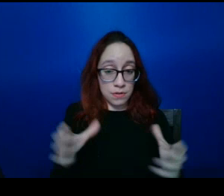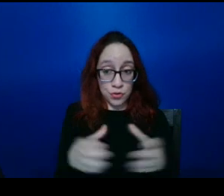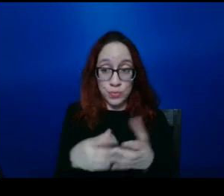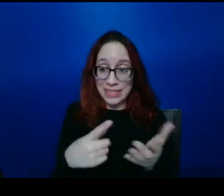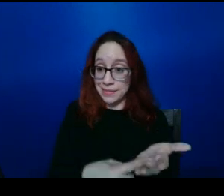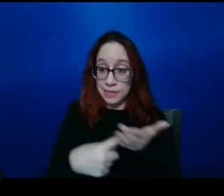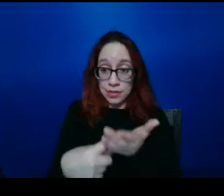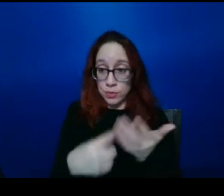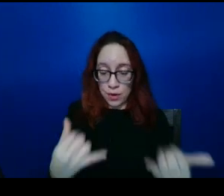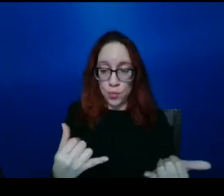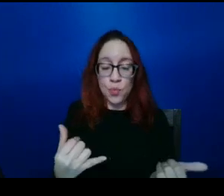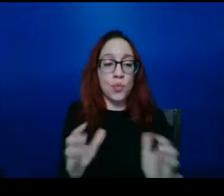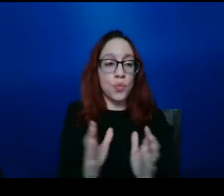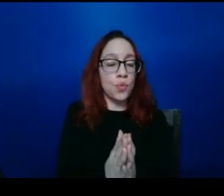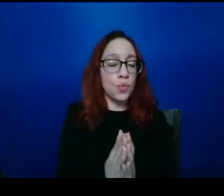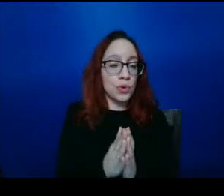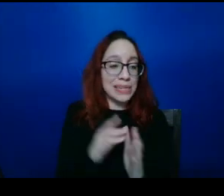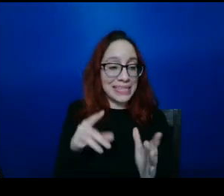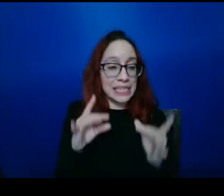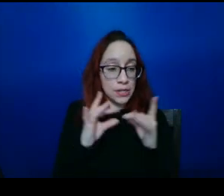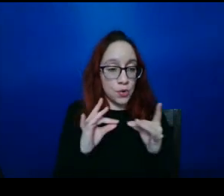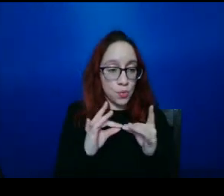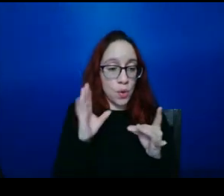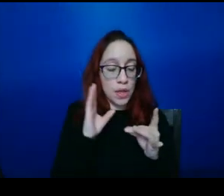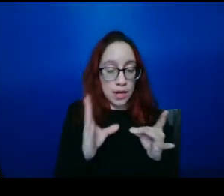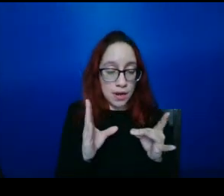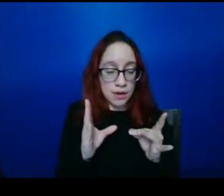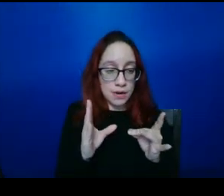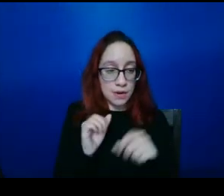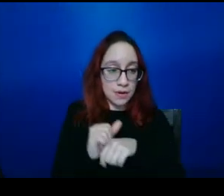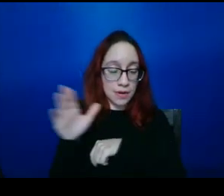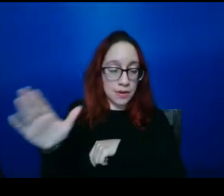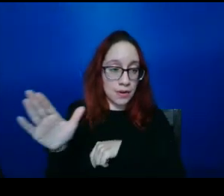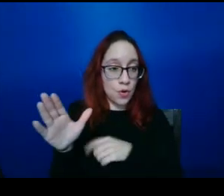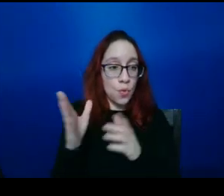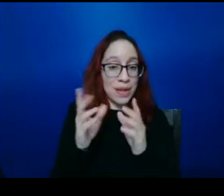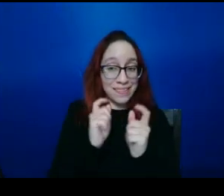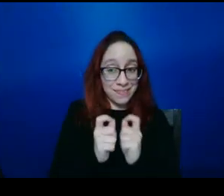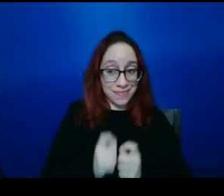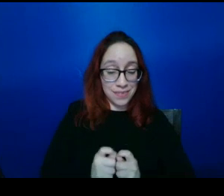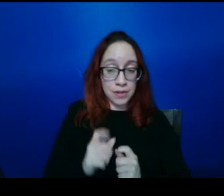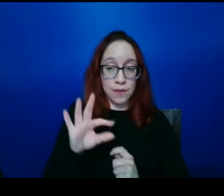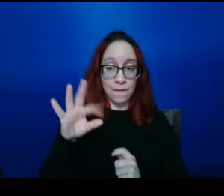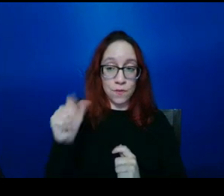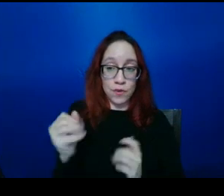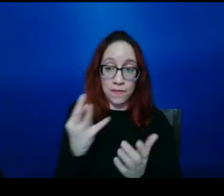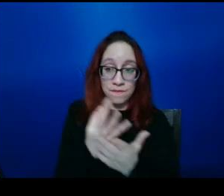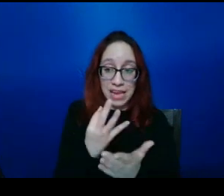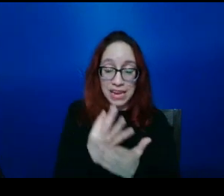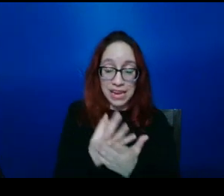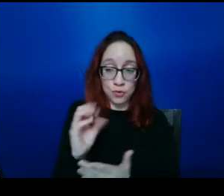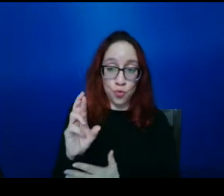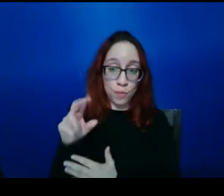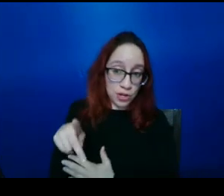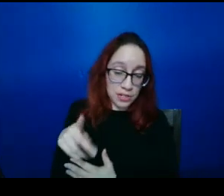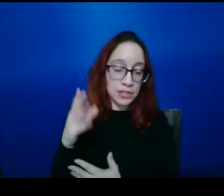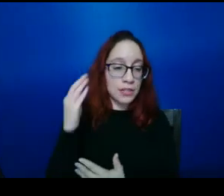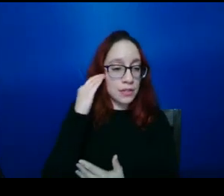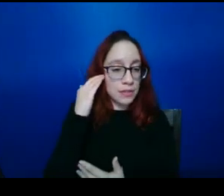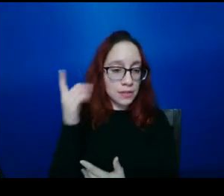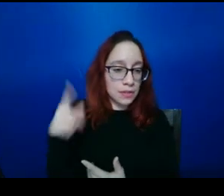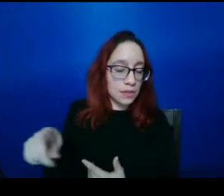discussed. And these comments will be sent with the revision to the Florida Finance Corporation. So they know